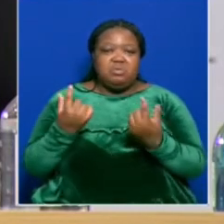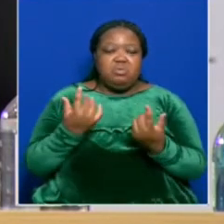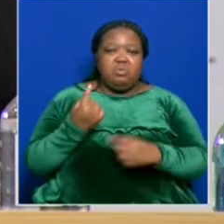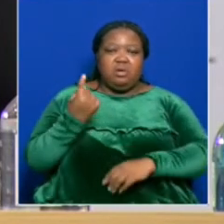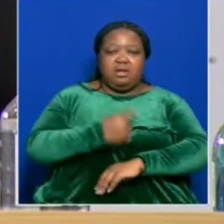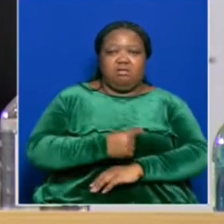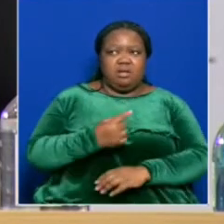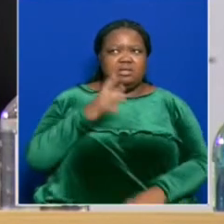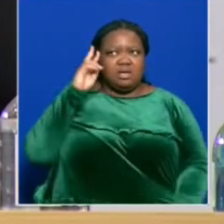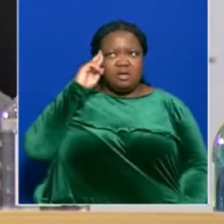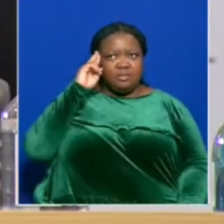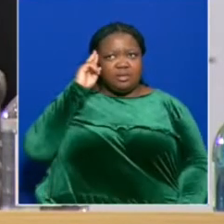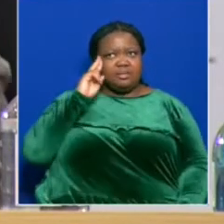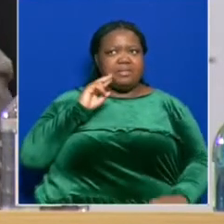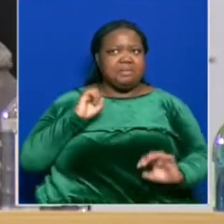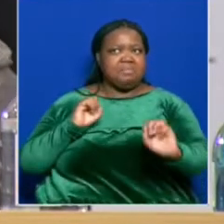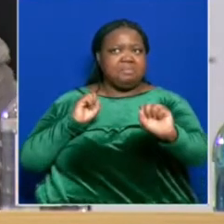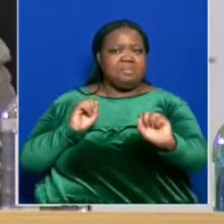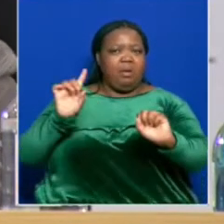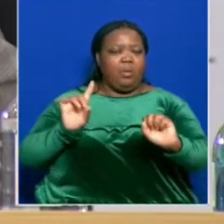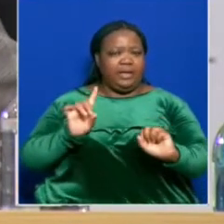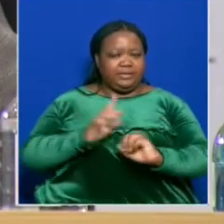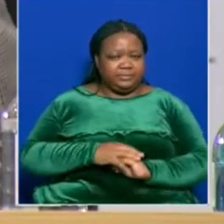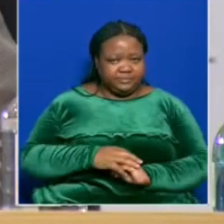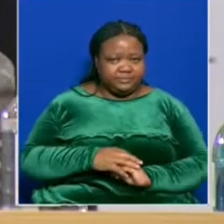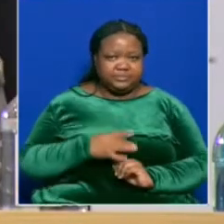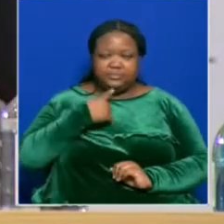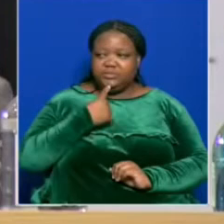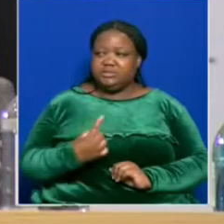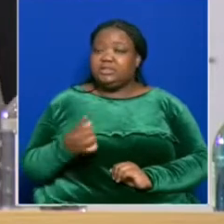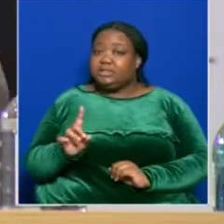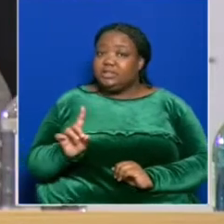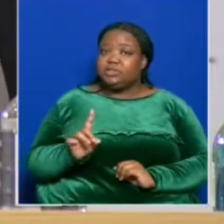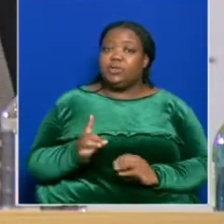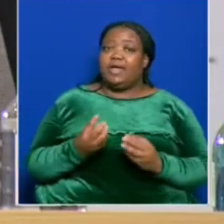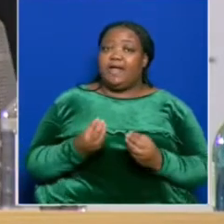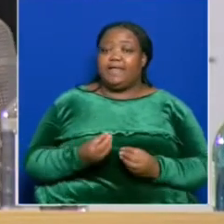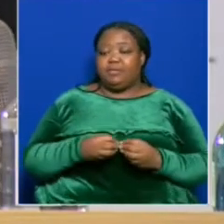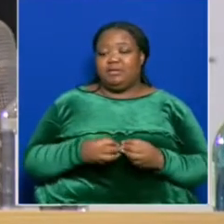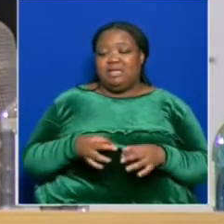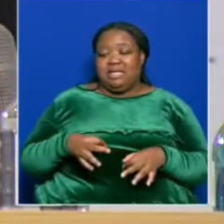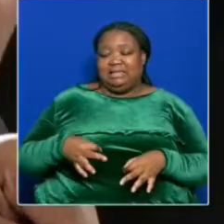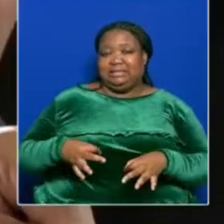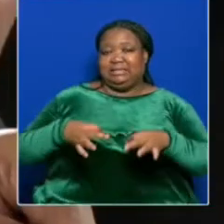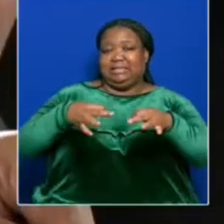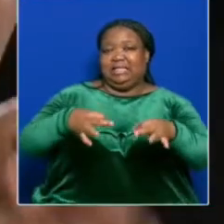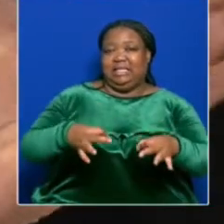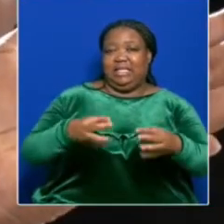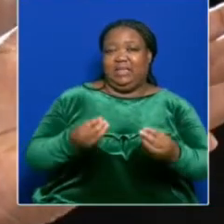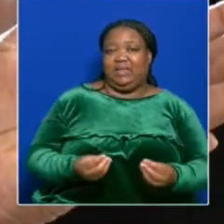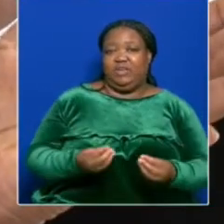was testimony that said there are lots of delays as a result of the probity